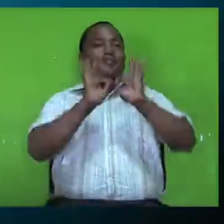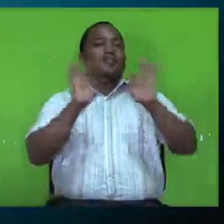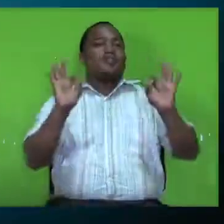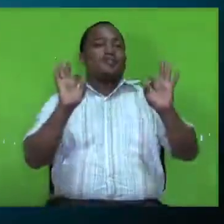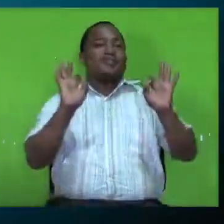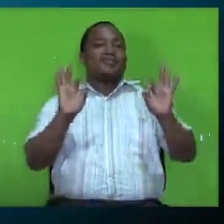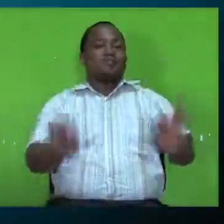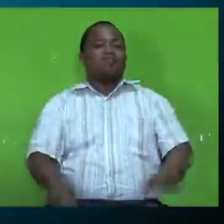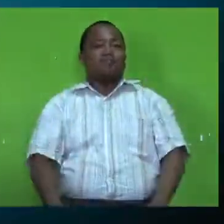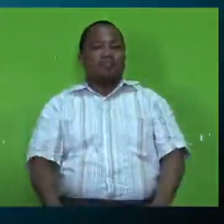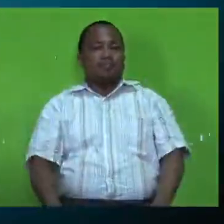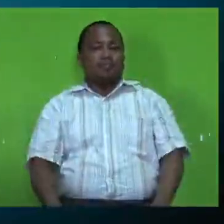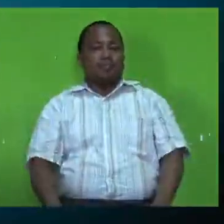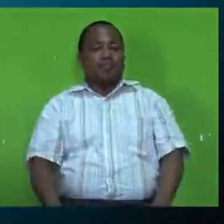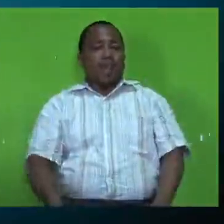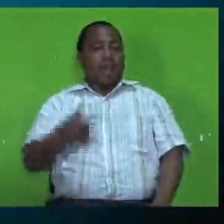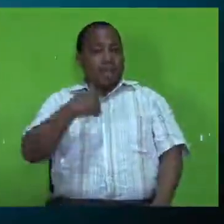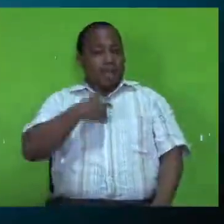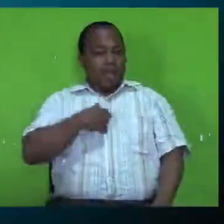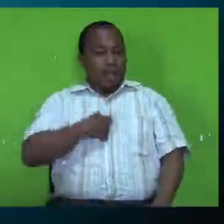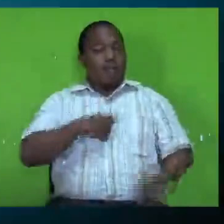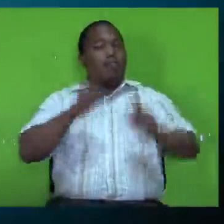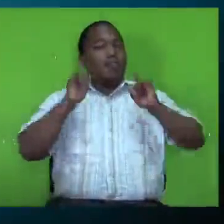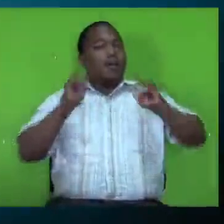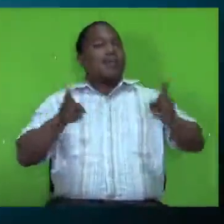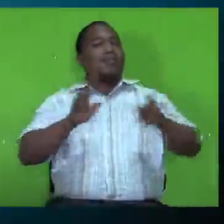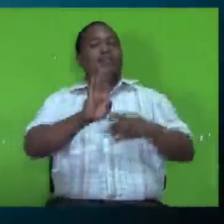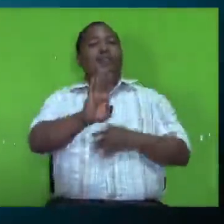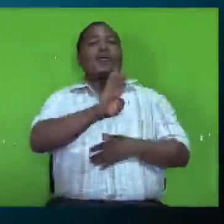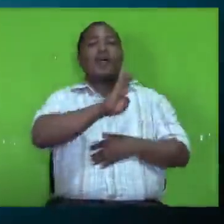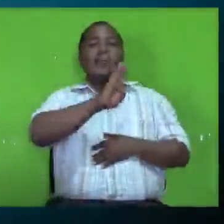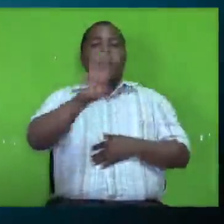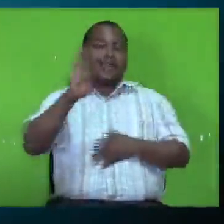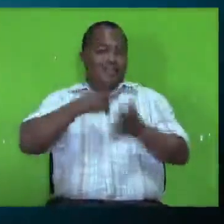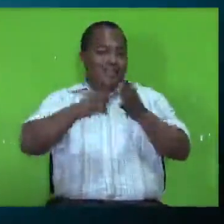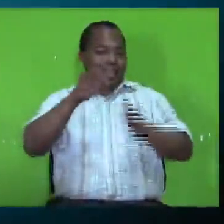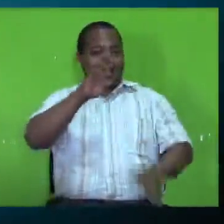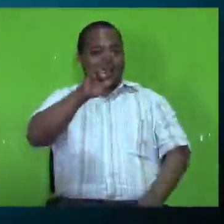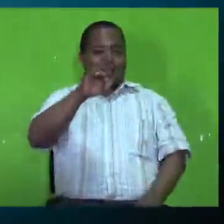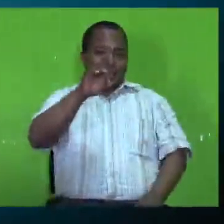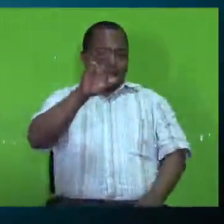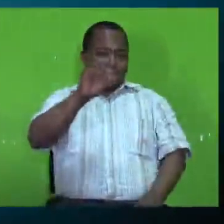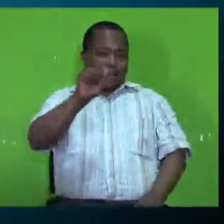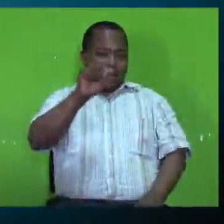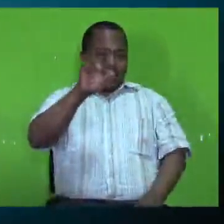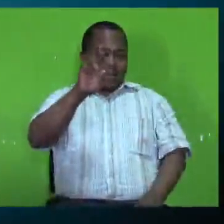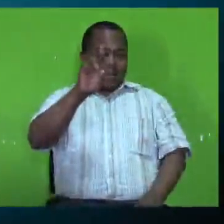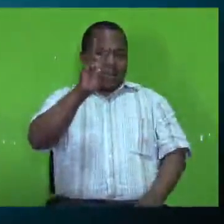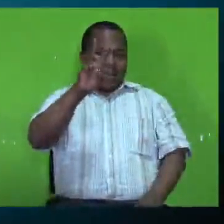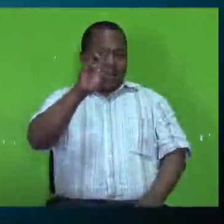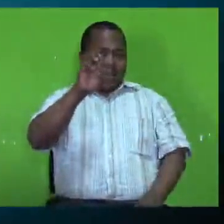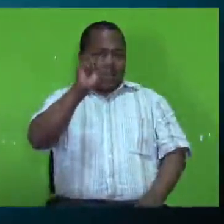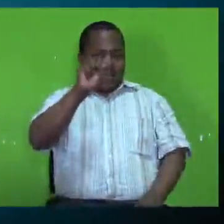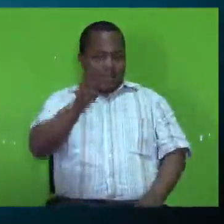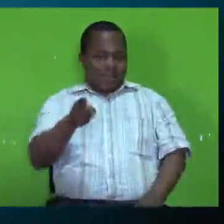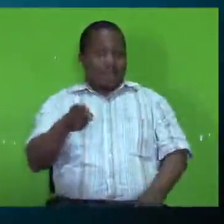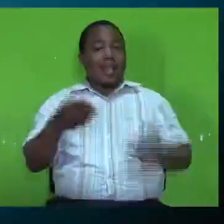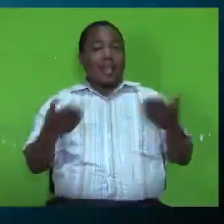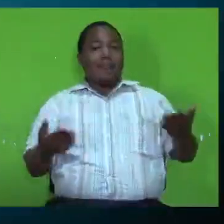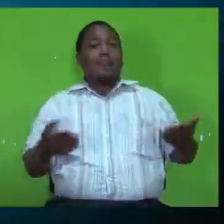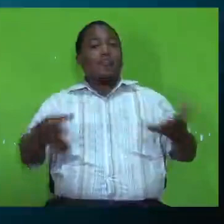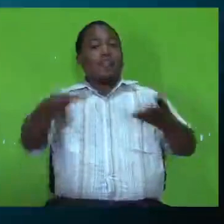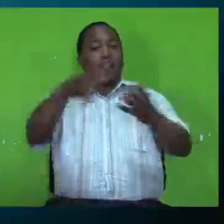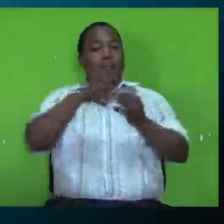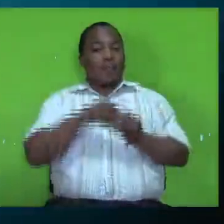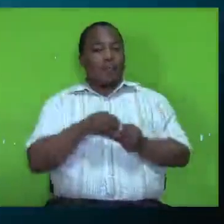my dears. I'm your lovely biology teacher, Mr. Darish, and I beg you to be with